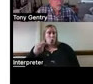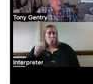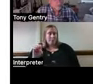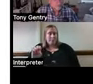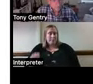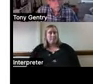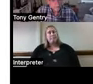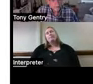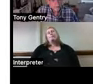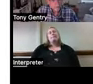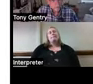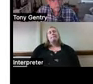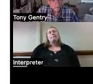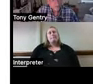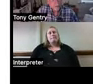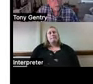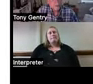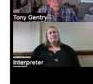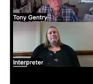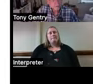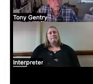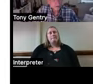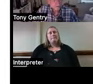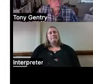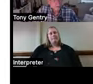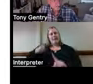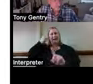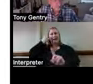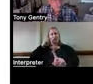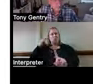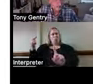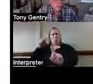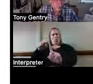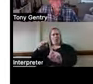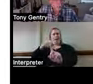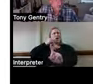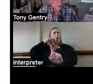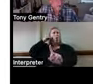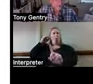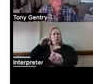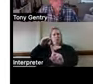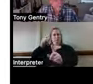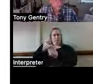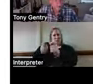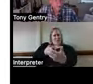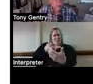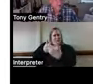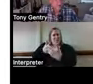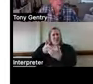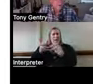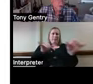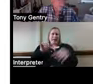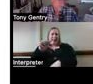Because we were thinking of homes as assistive technologies and modifications to homes as assistive technology,